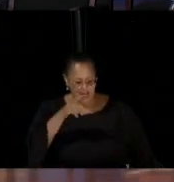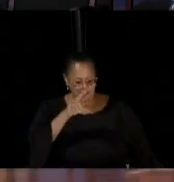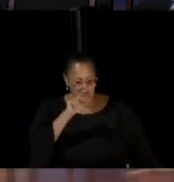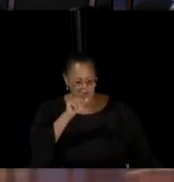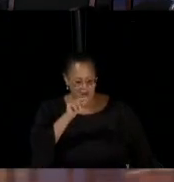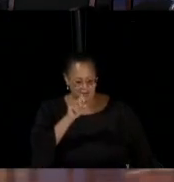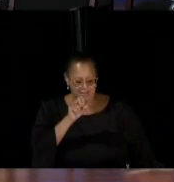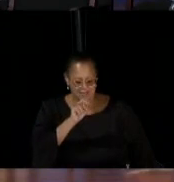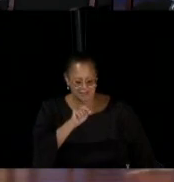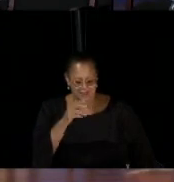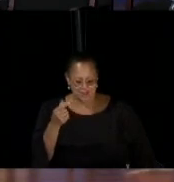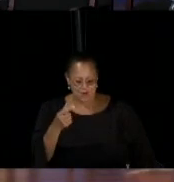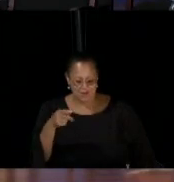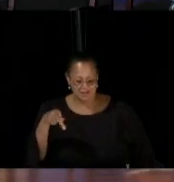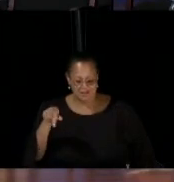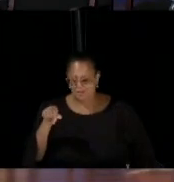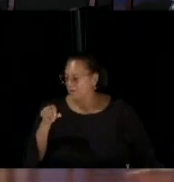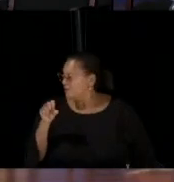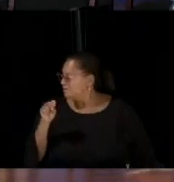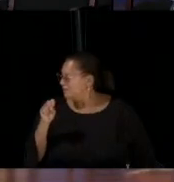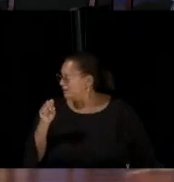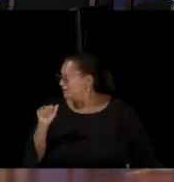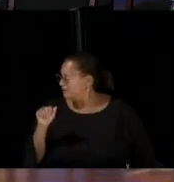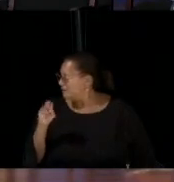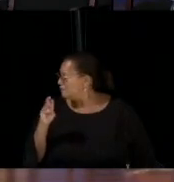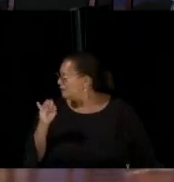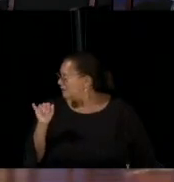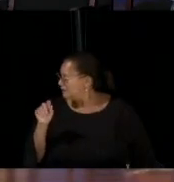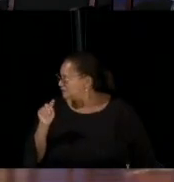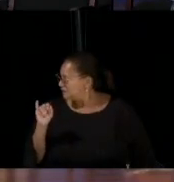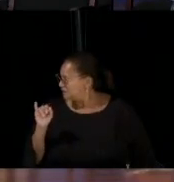Preston Grace Passamonte.